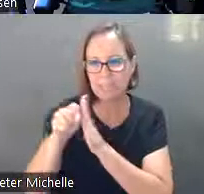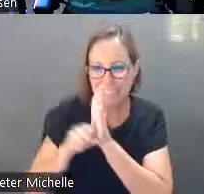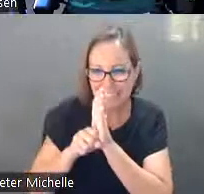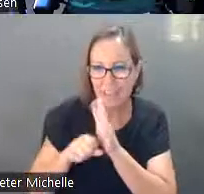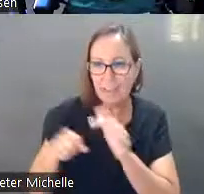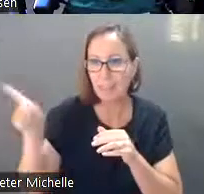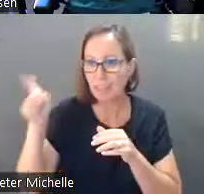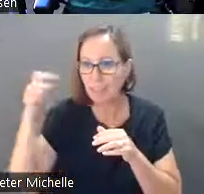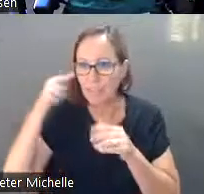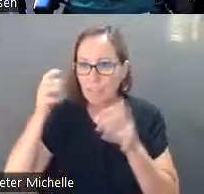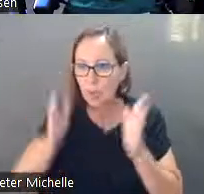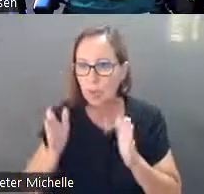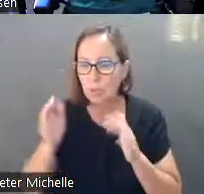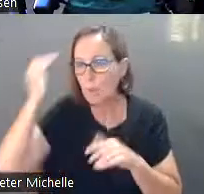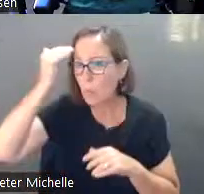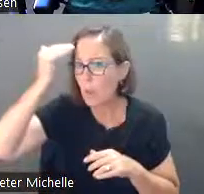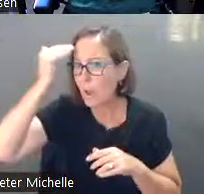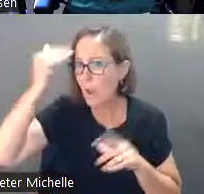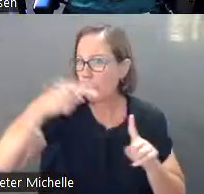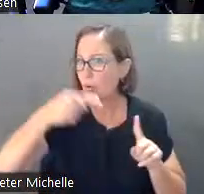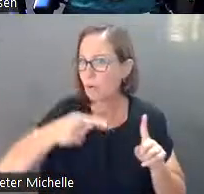that, because